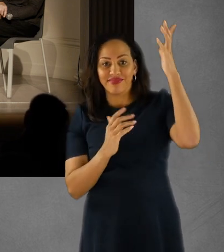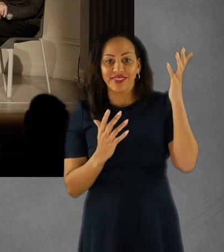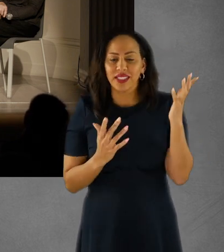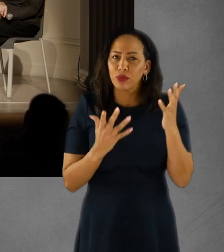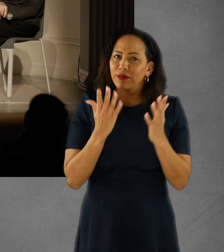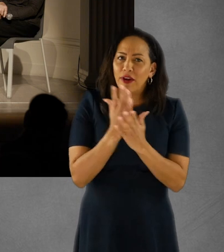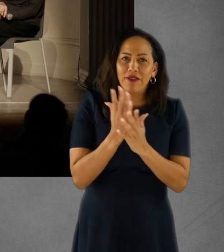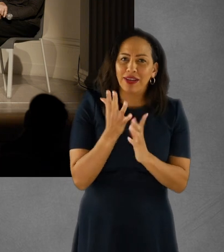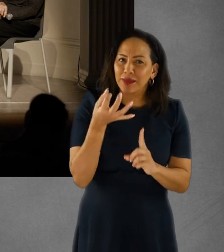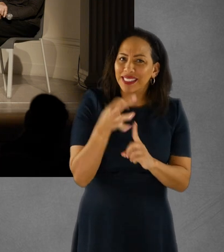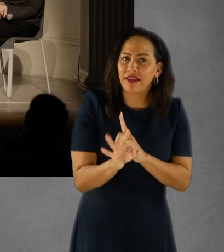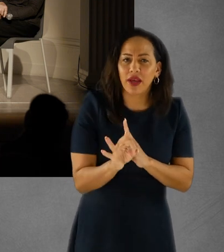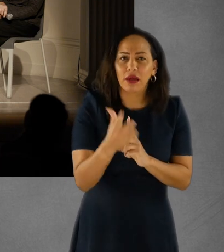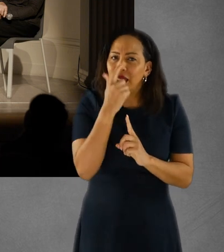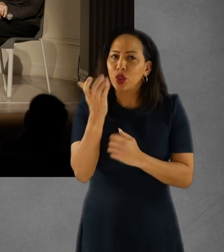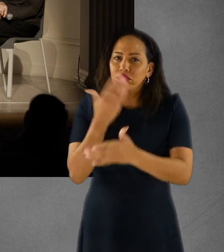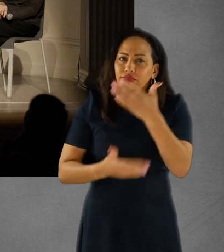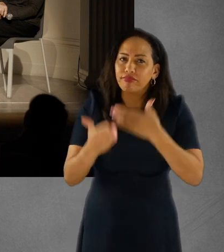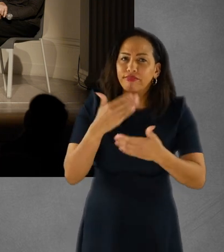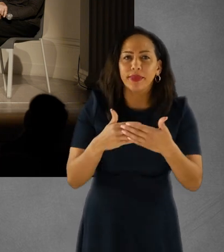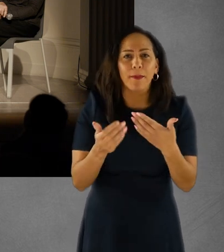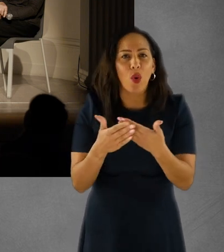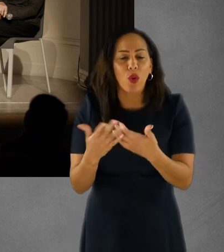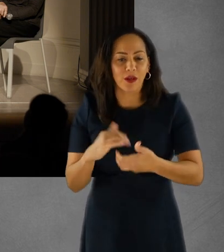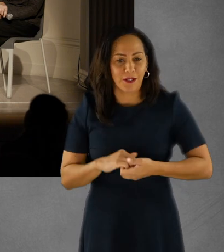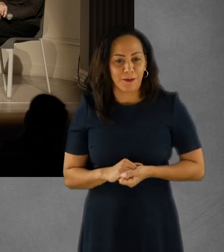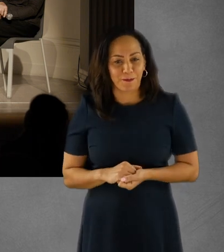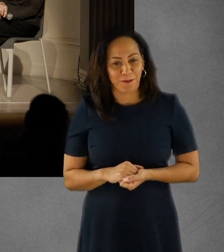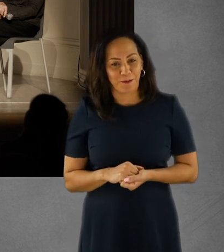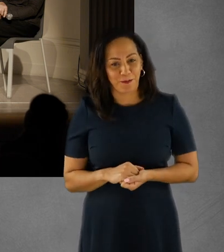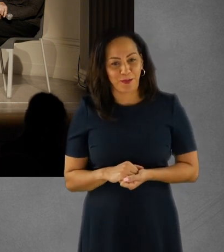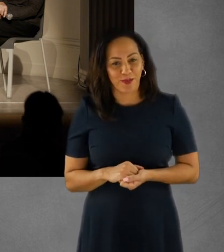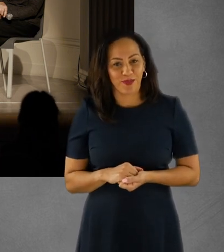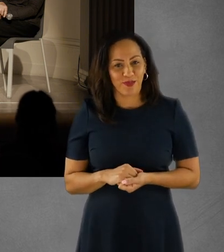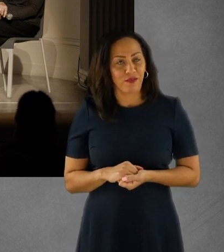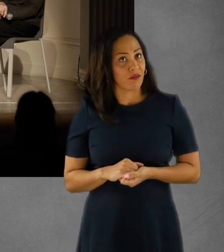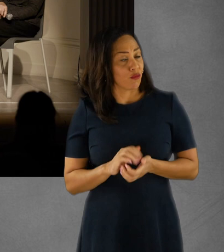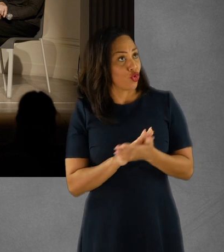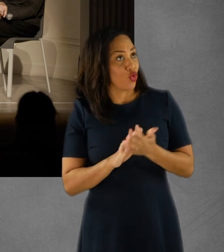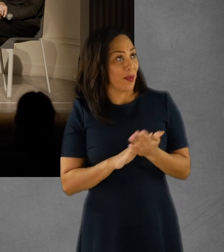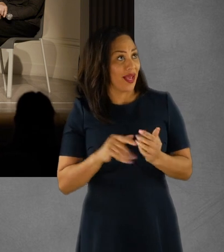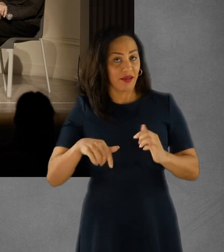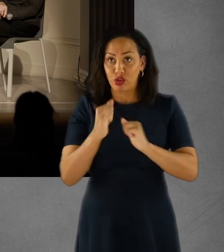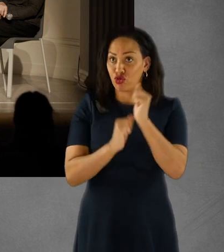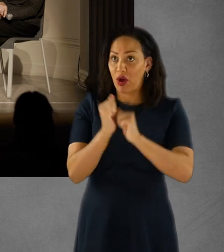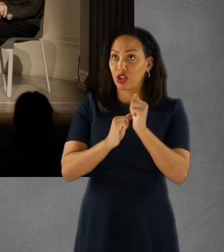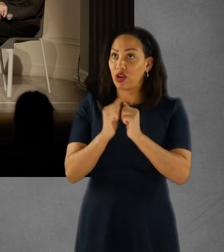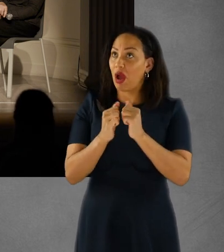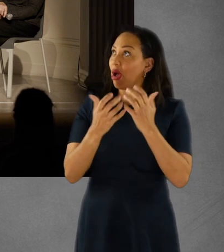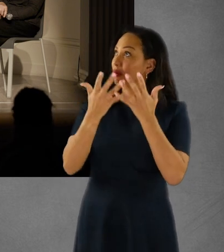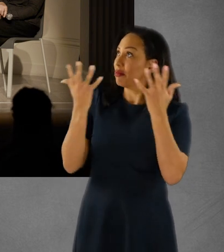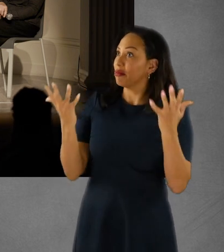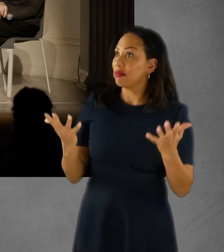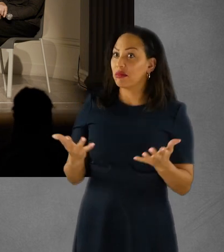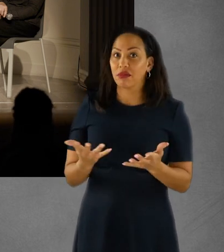also very specific, so I wondered if you could just describe those a little bit. So I think, so you're talking more about the structure in the way it's presented rather